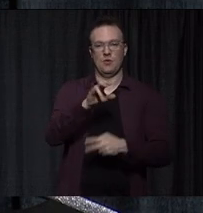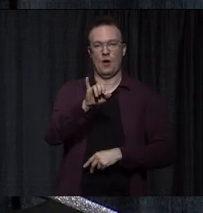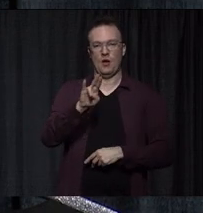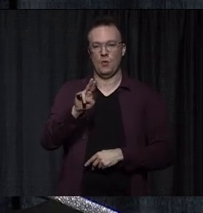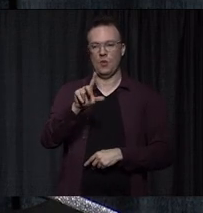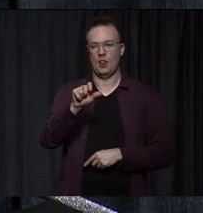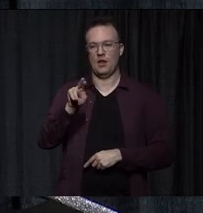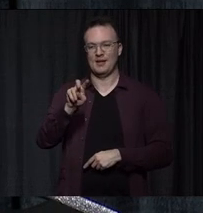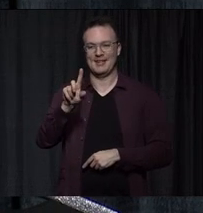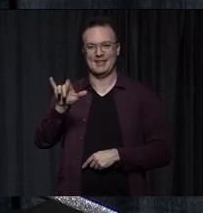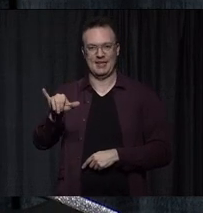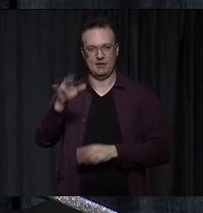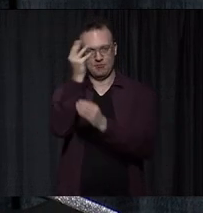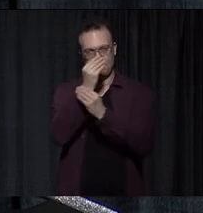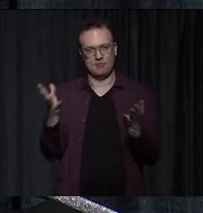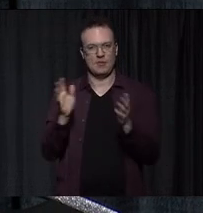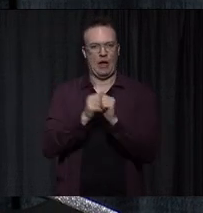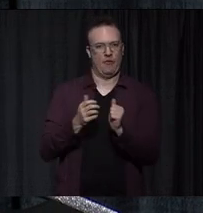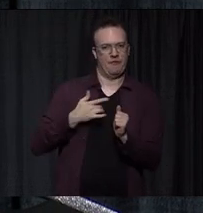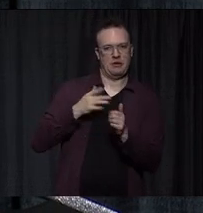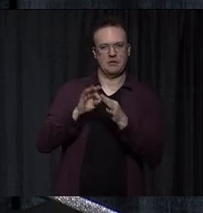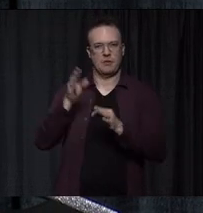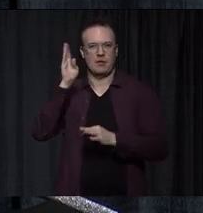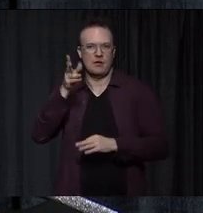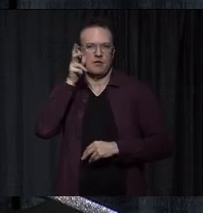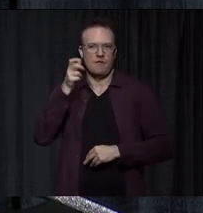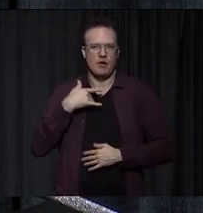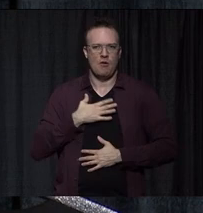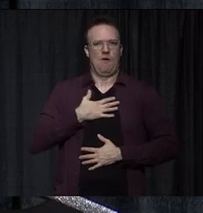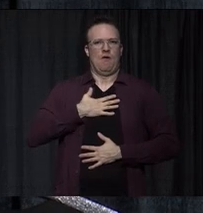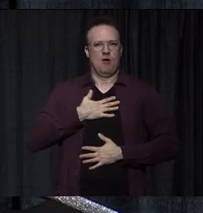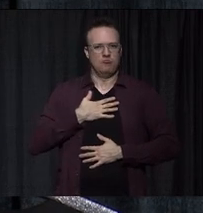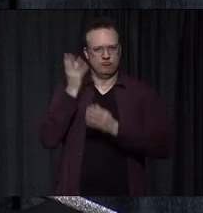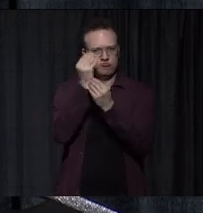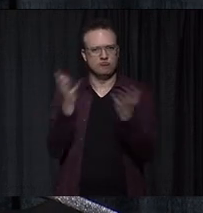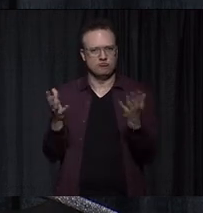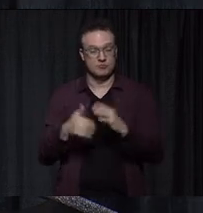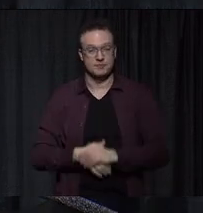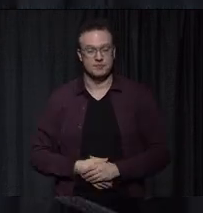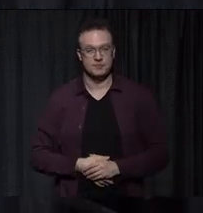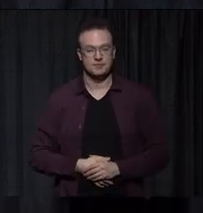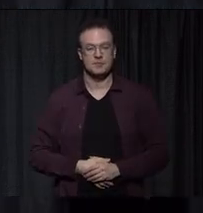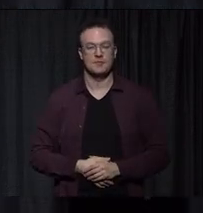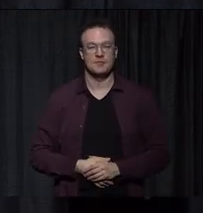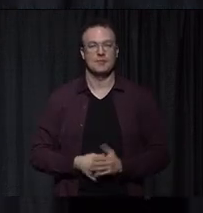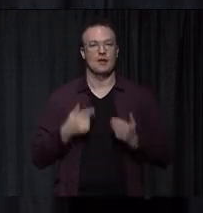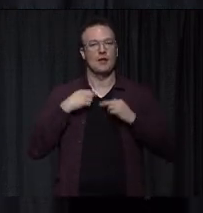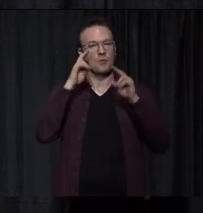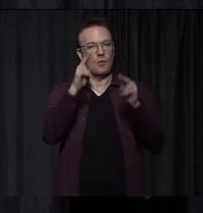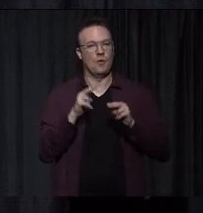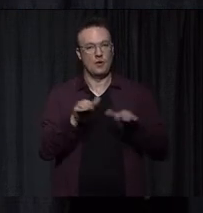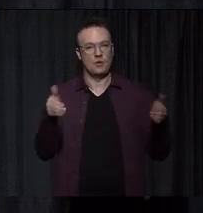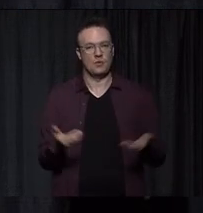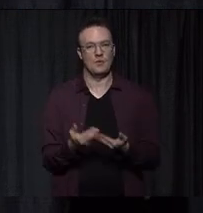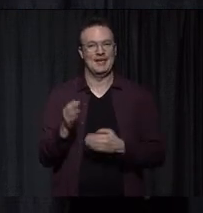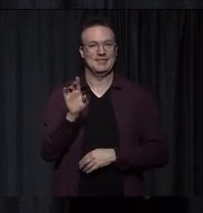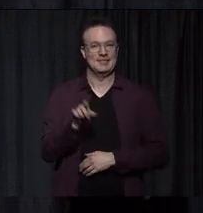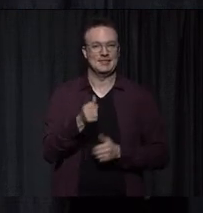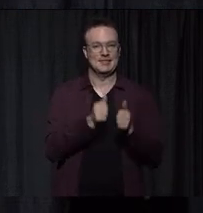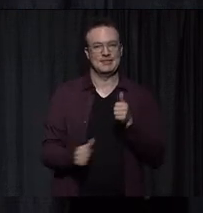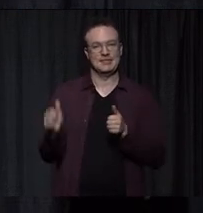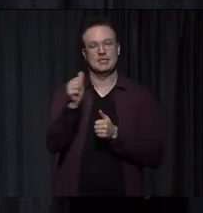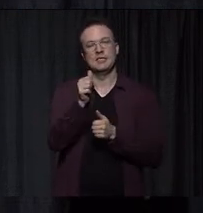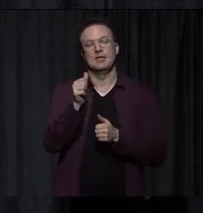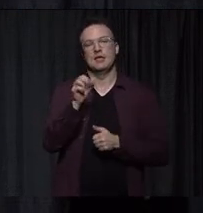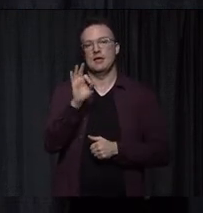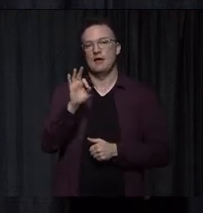YULundy to share your reactions and comments on social media. With that, it's now my great pleasure to introduce the Dean of the Faculty of Liberal